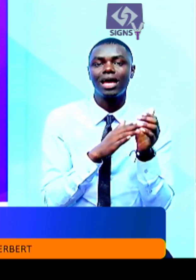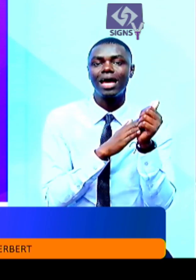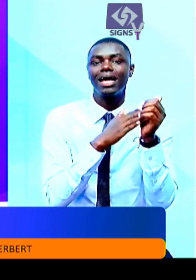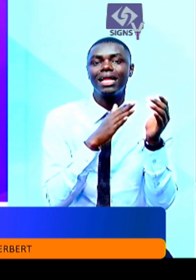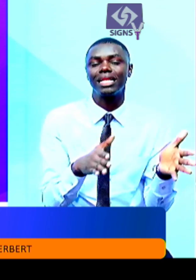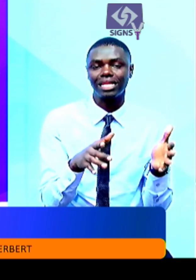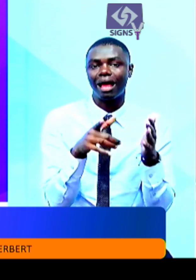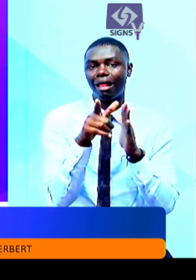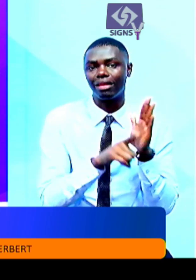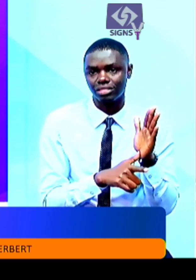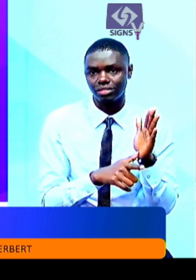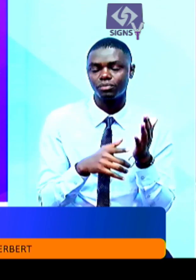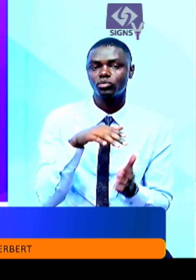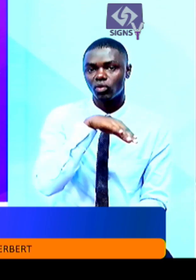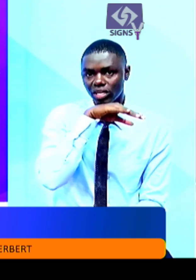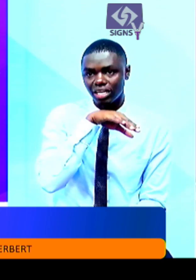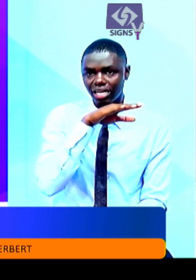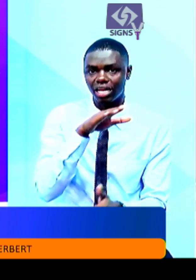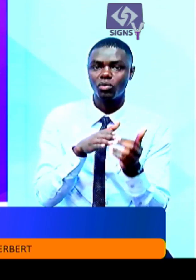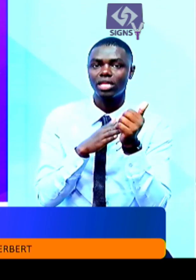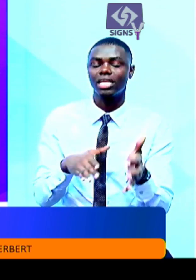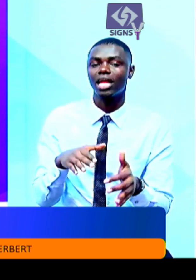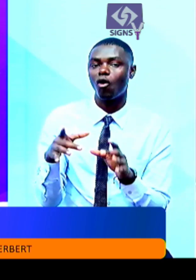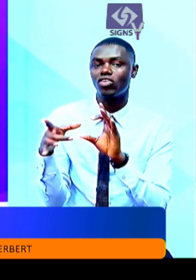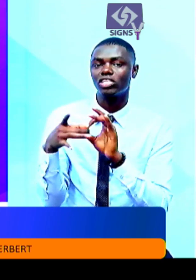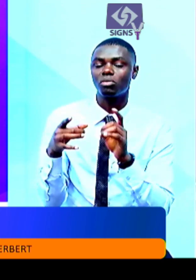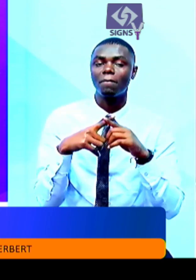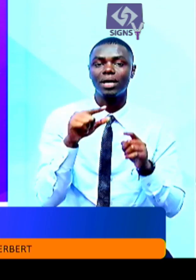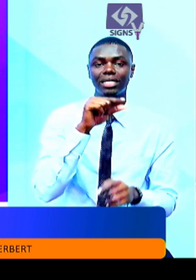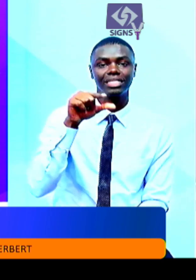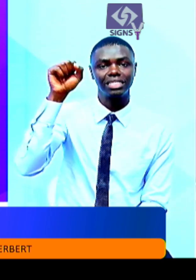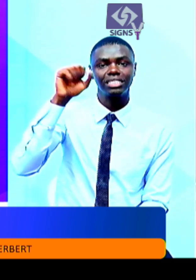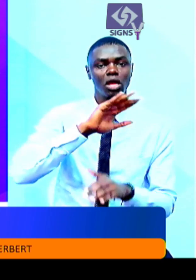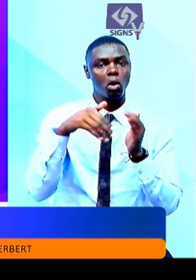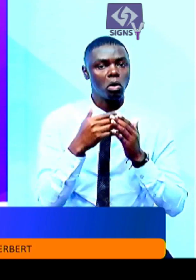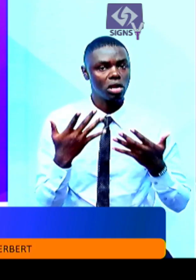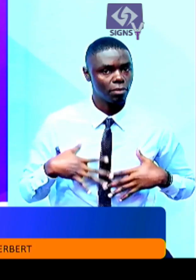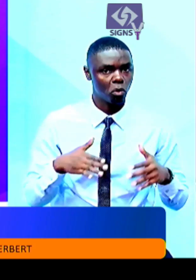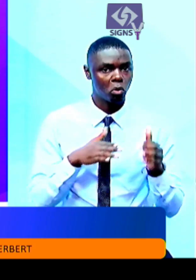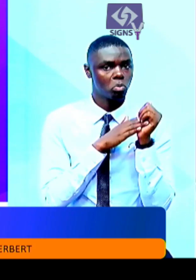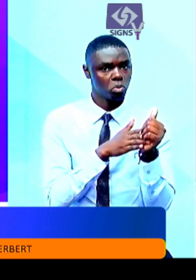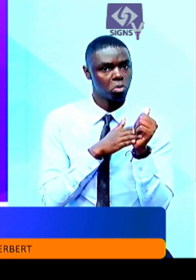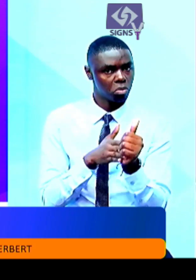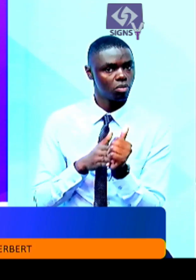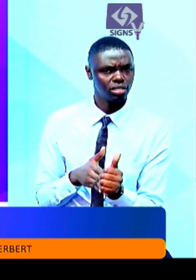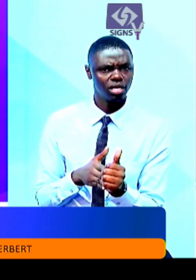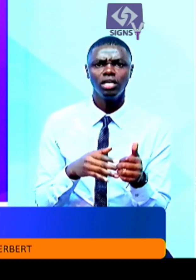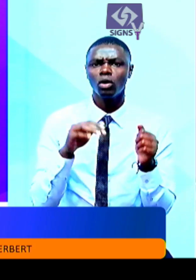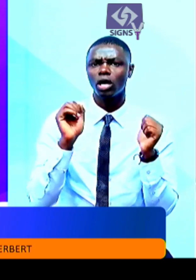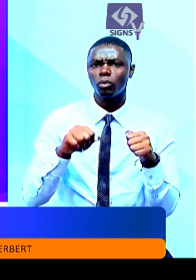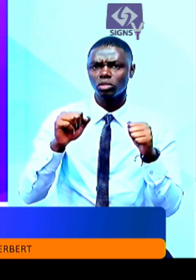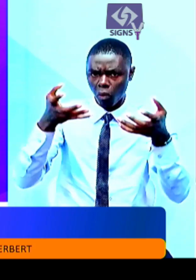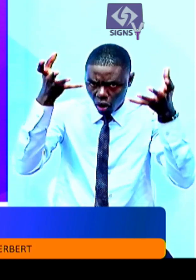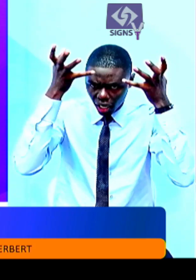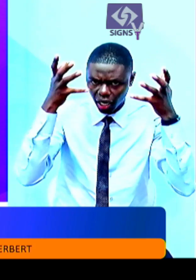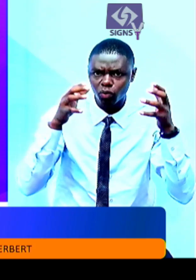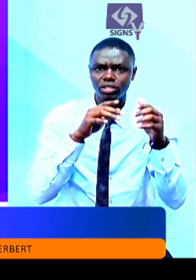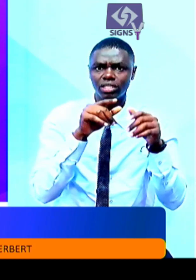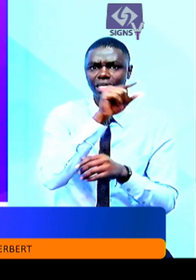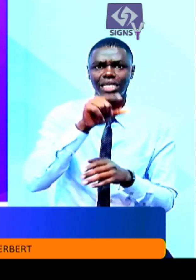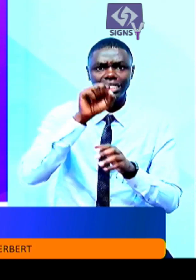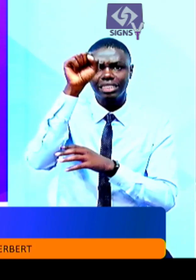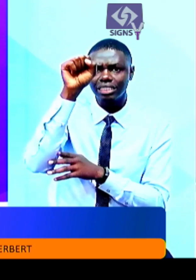was the leader of Azimio, but Gen Z, everybody was a leader, isn't it? So can you crown Gen Z that